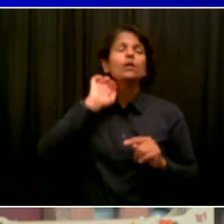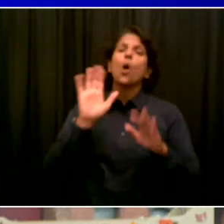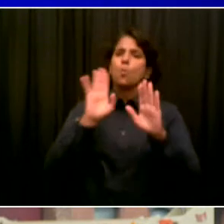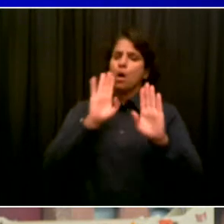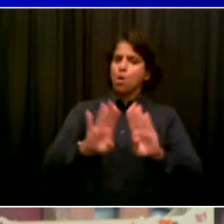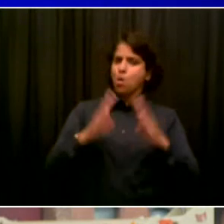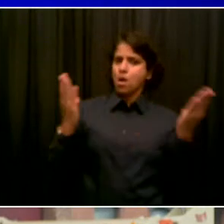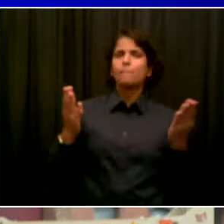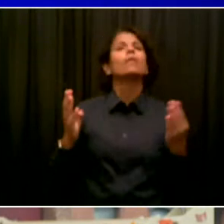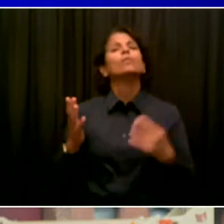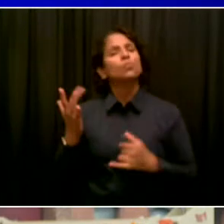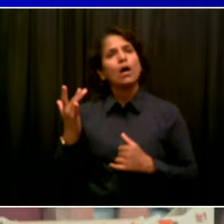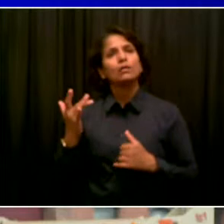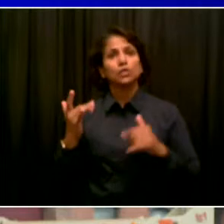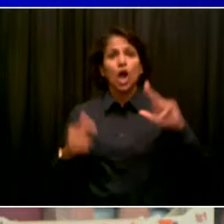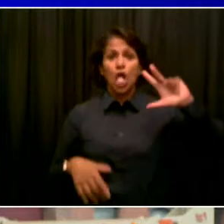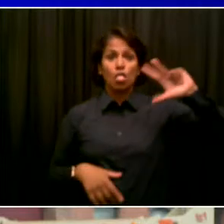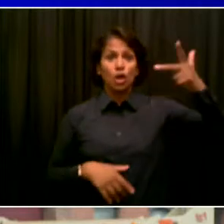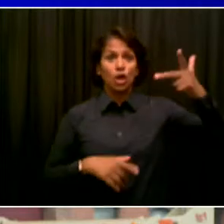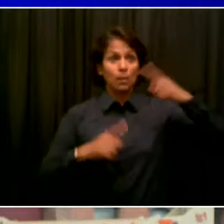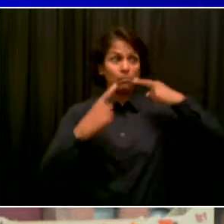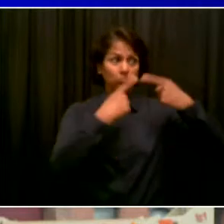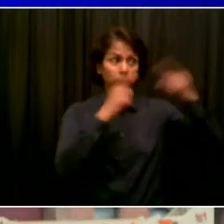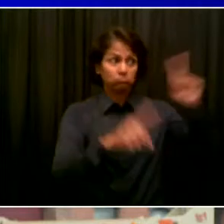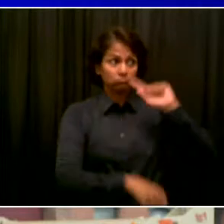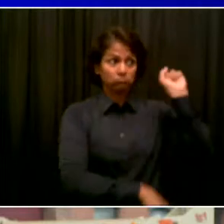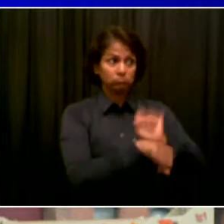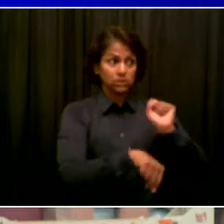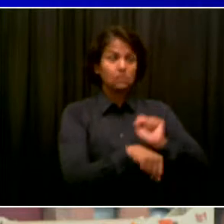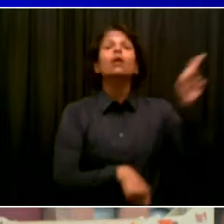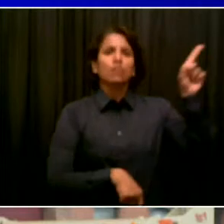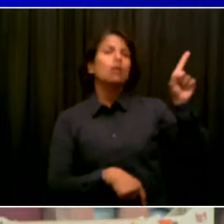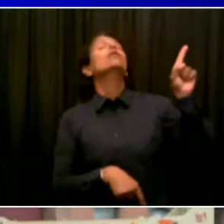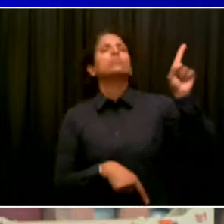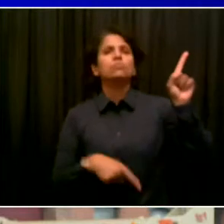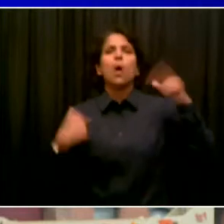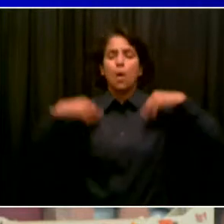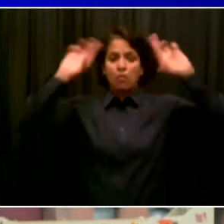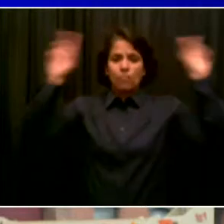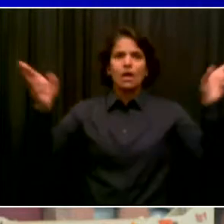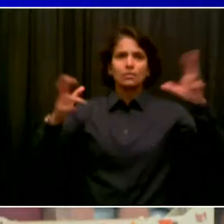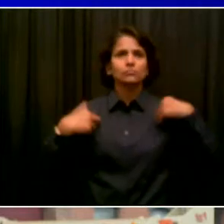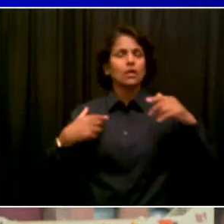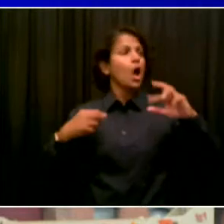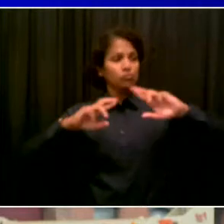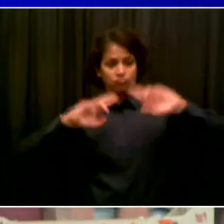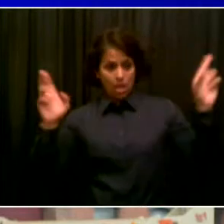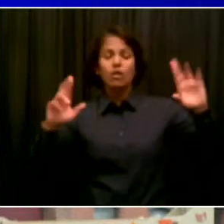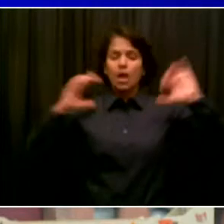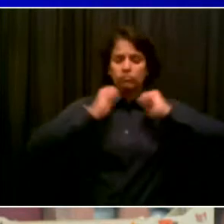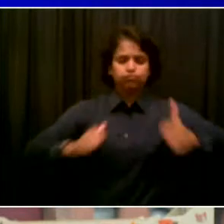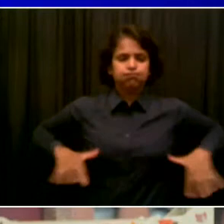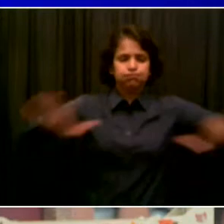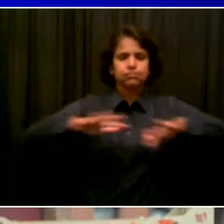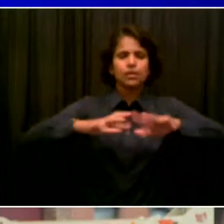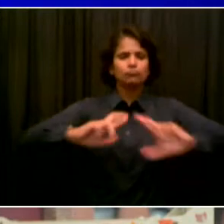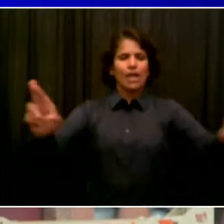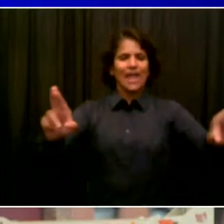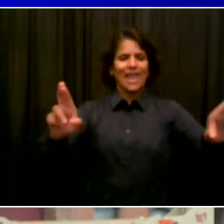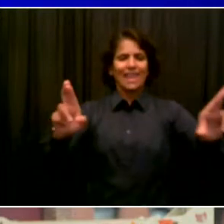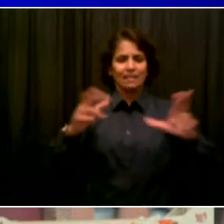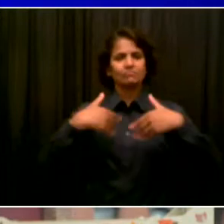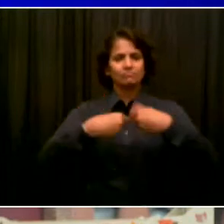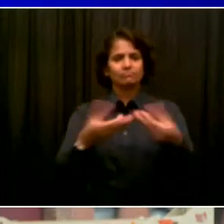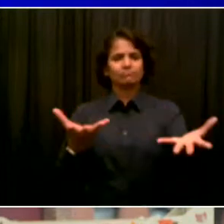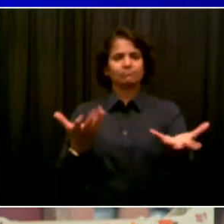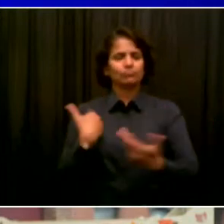the booster shots are authorized for a larger population. So we are going to prepare not only to have those fixed sites, but